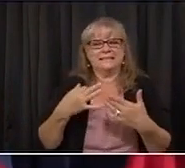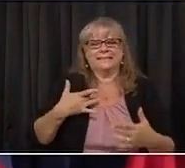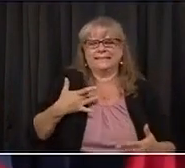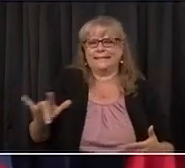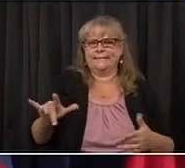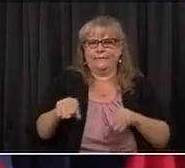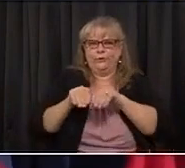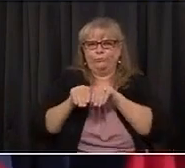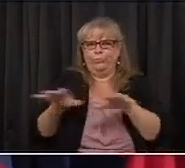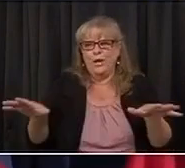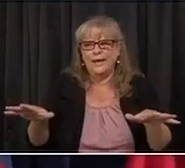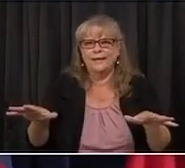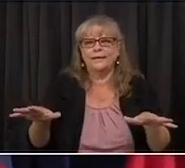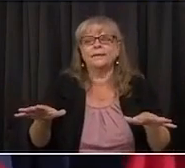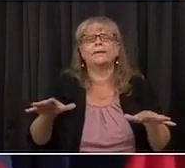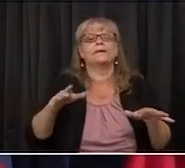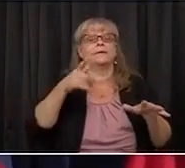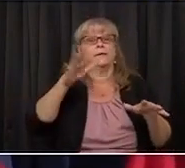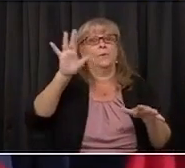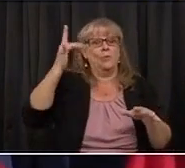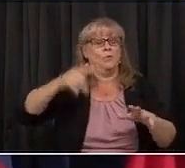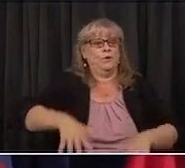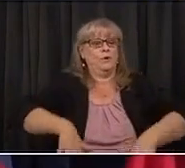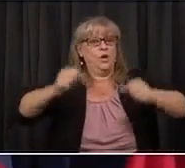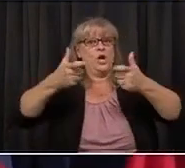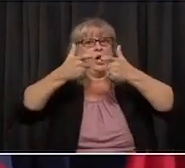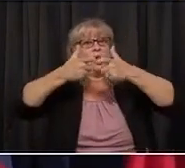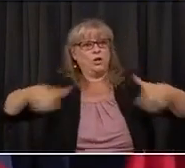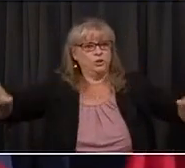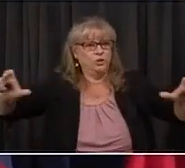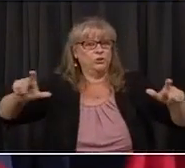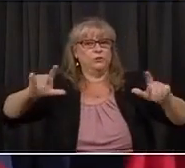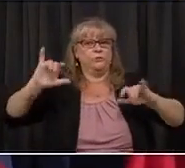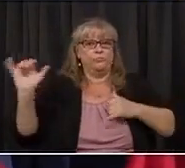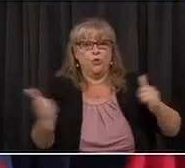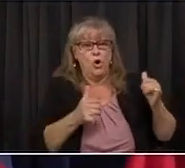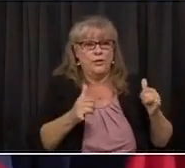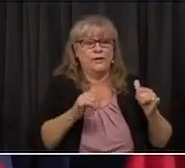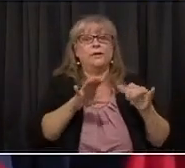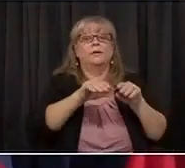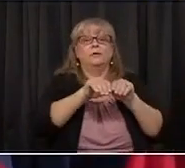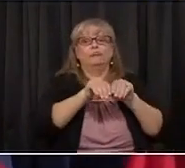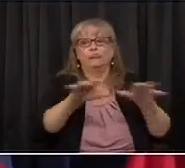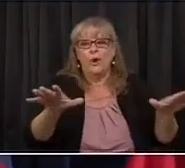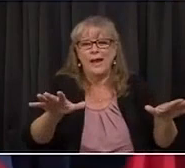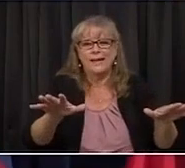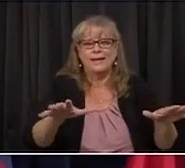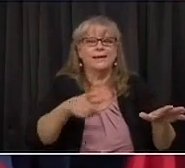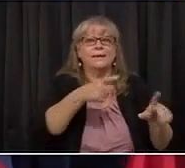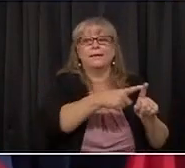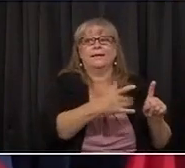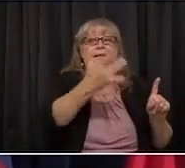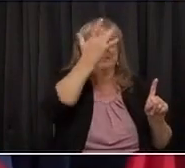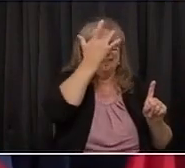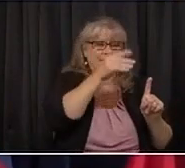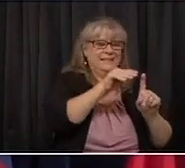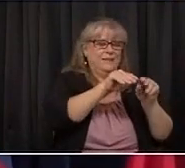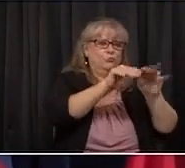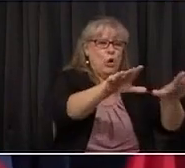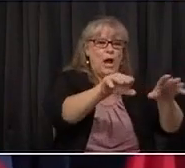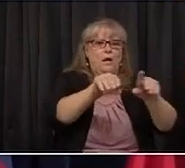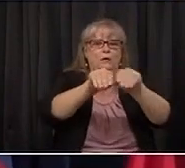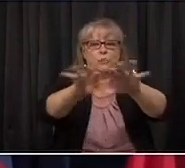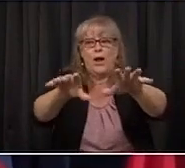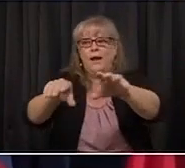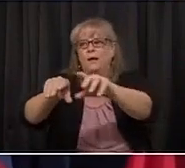interactions and lots of people, it's not a question of if it will. If one has it, and that's reasonably likely, there 1 in, I